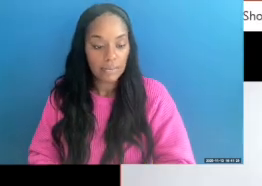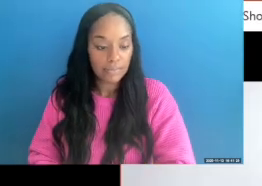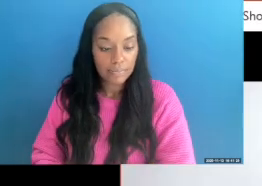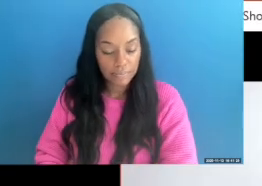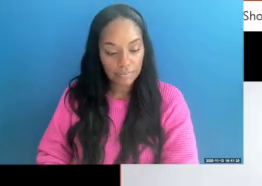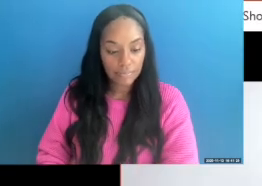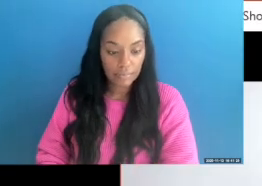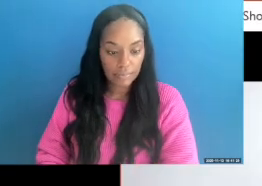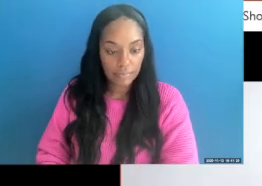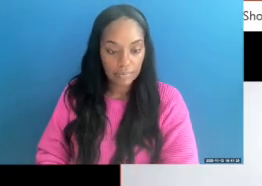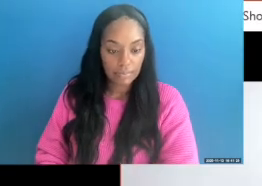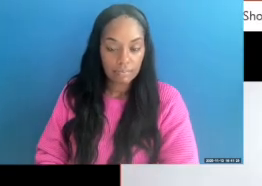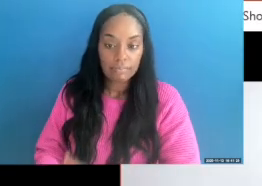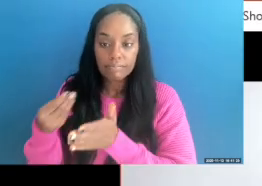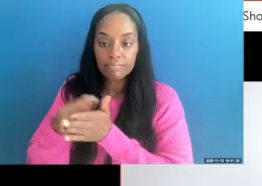allowable